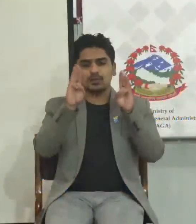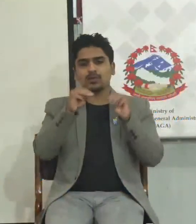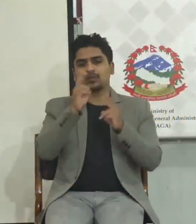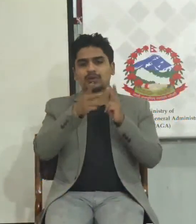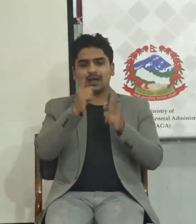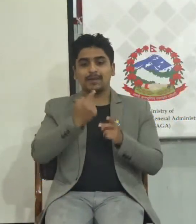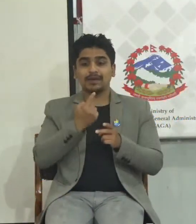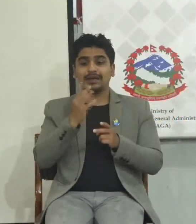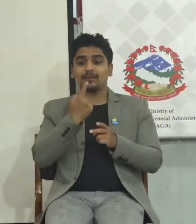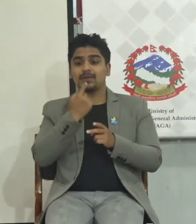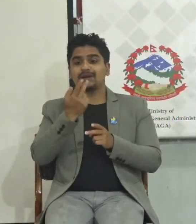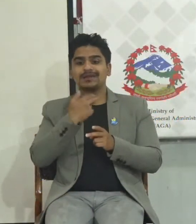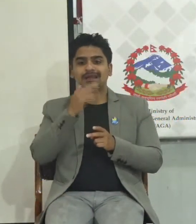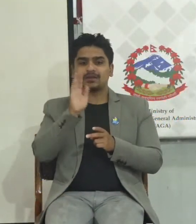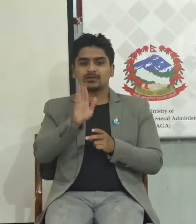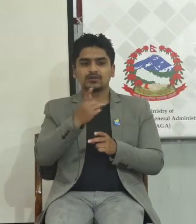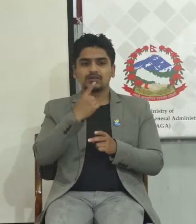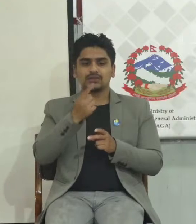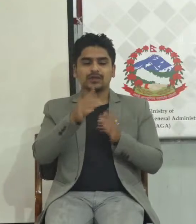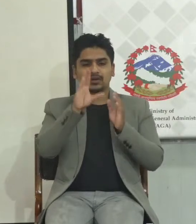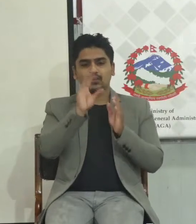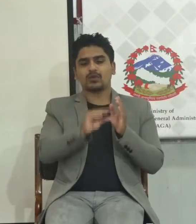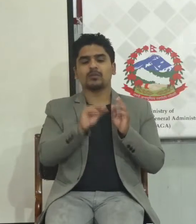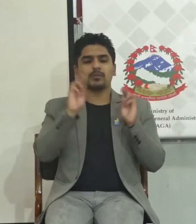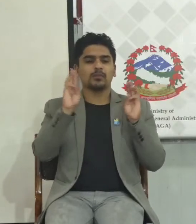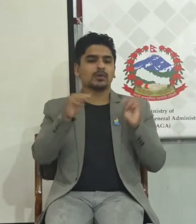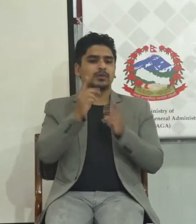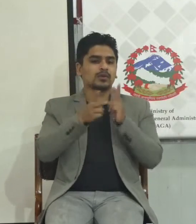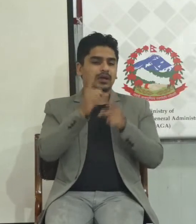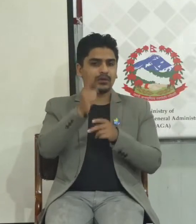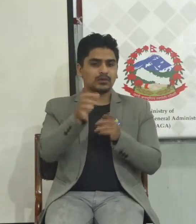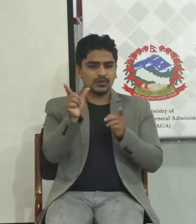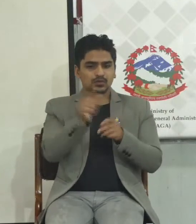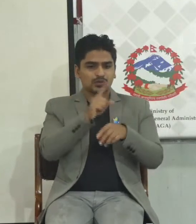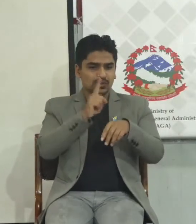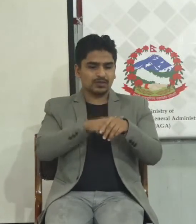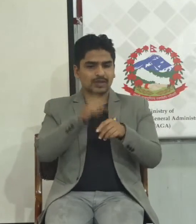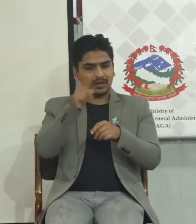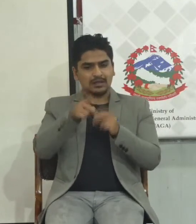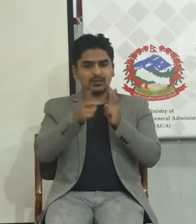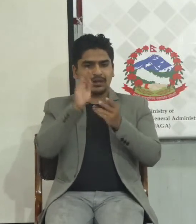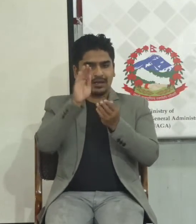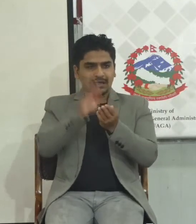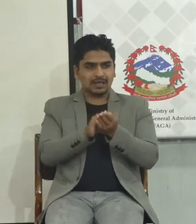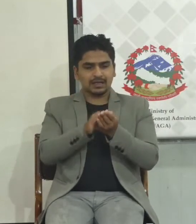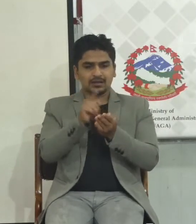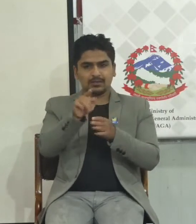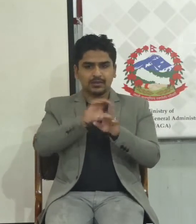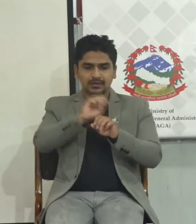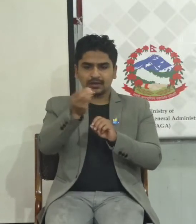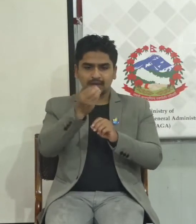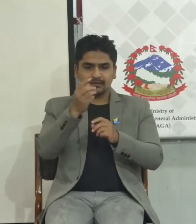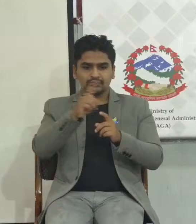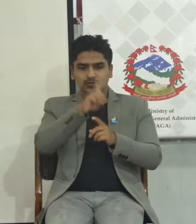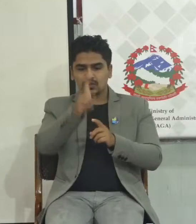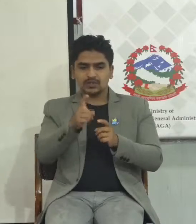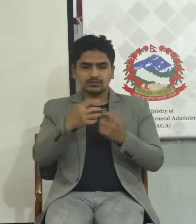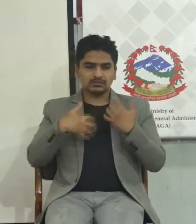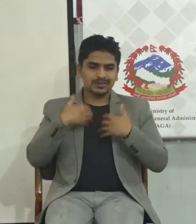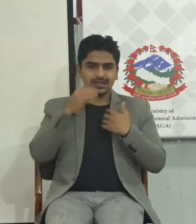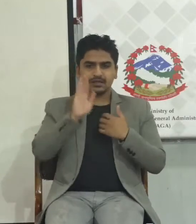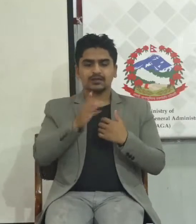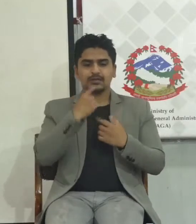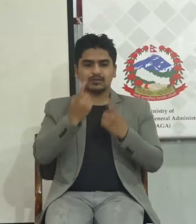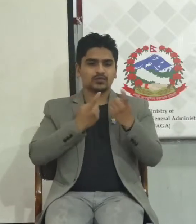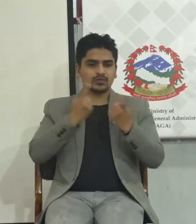I want to share. If you have any questions and queries, I'll be happy to answer. I think you have already received this slide. So in the future, if you need further